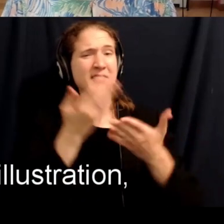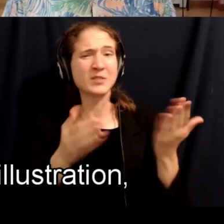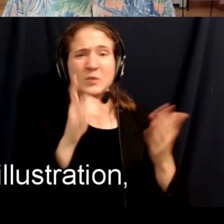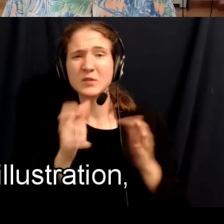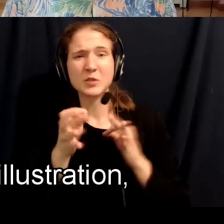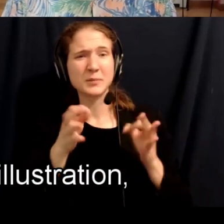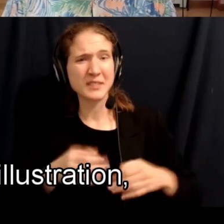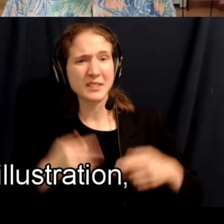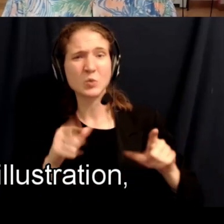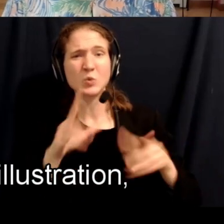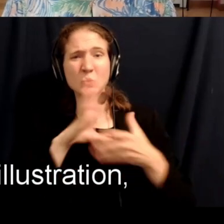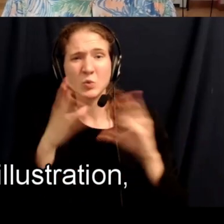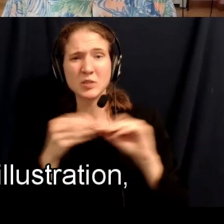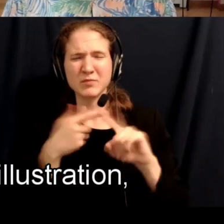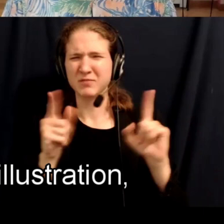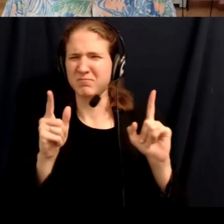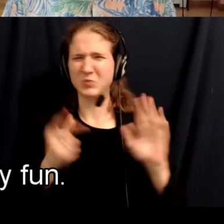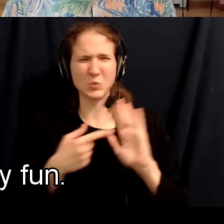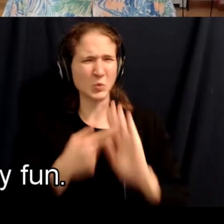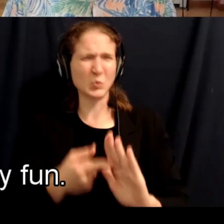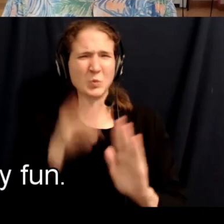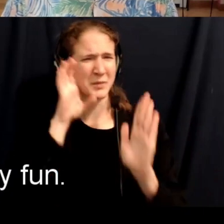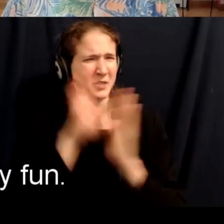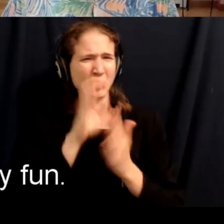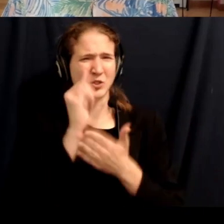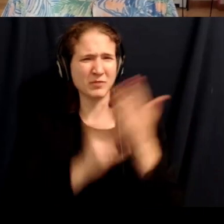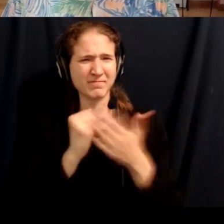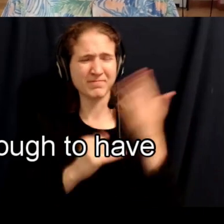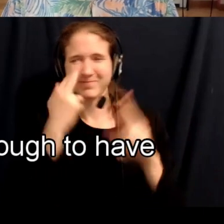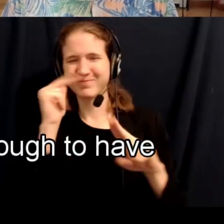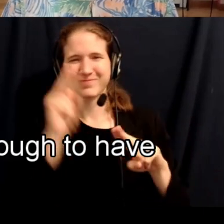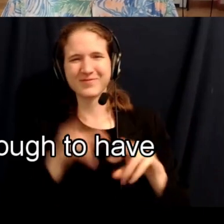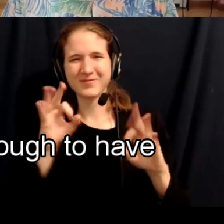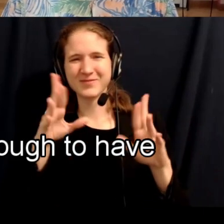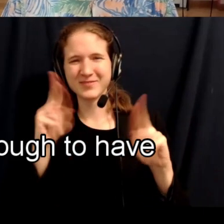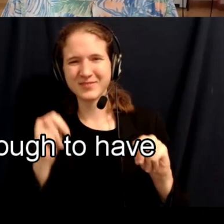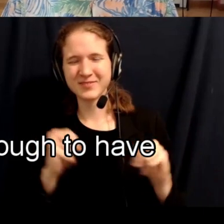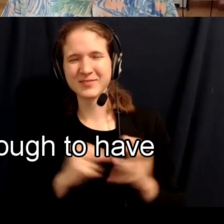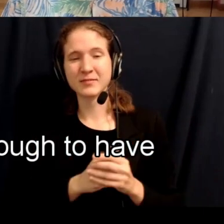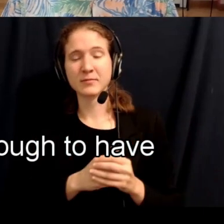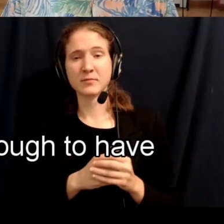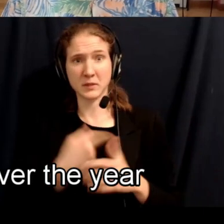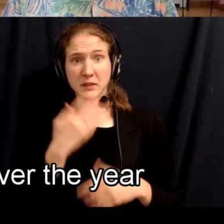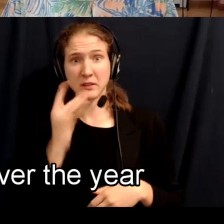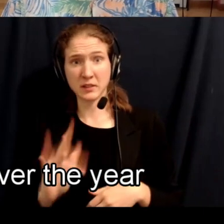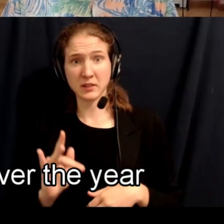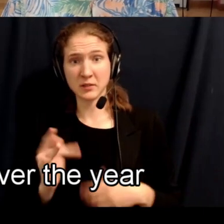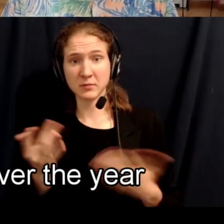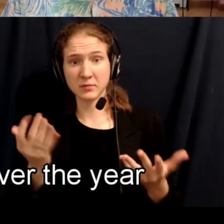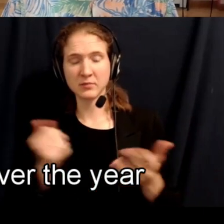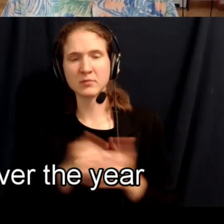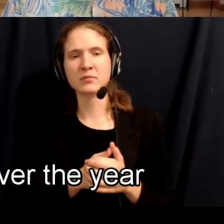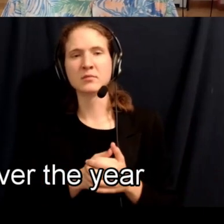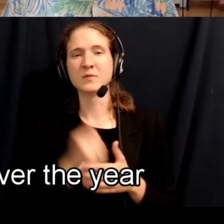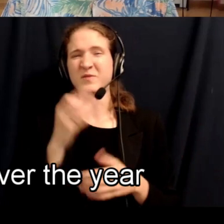story, but it could be put in the illustration, which makes it really fun. And I've been fortunate enough to have done some really